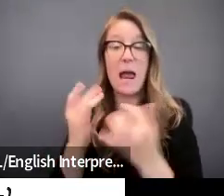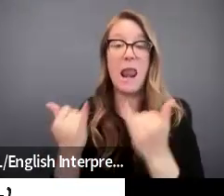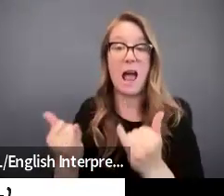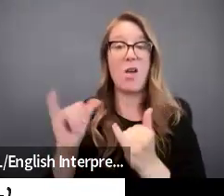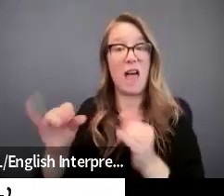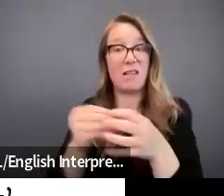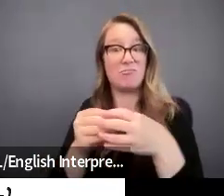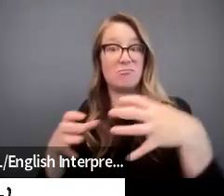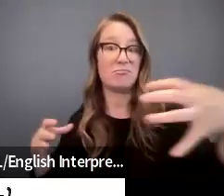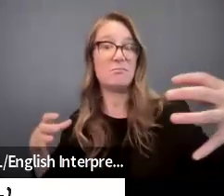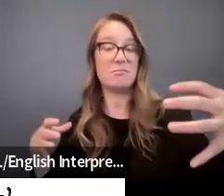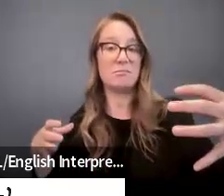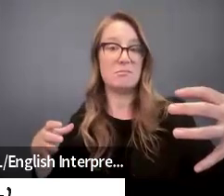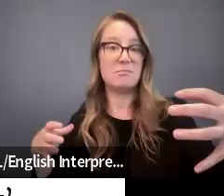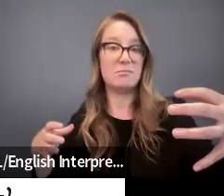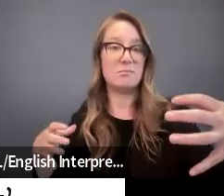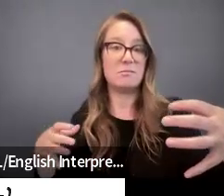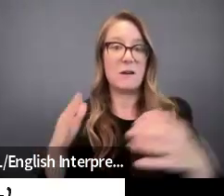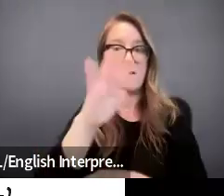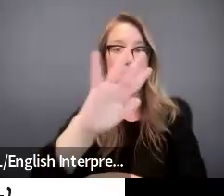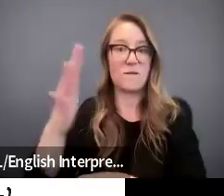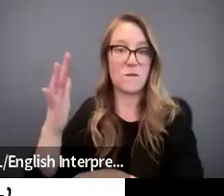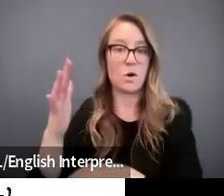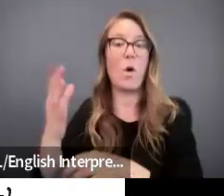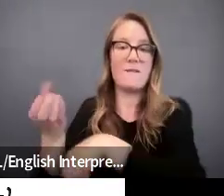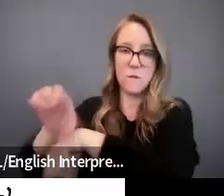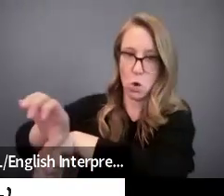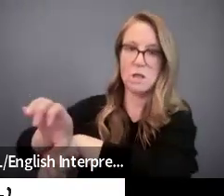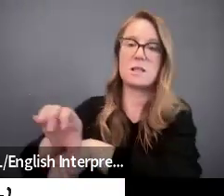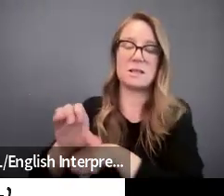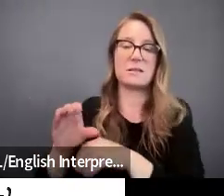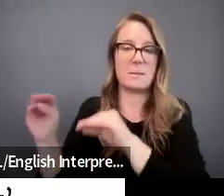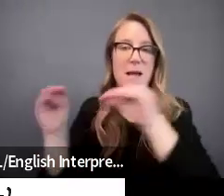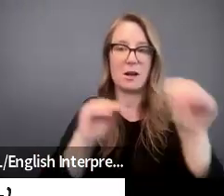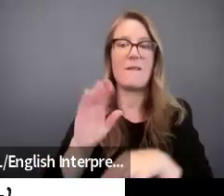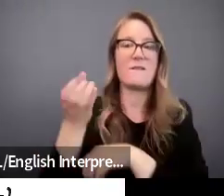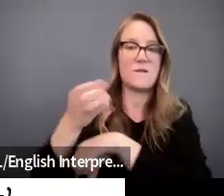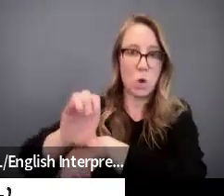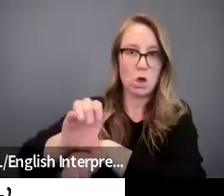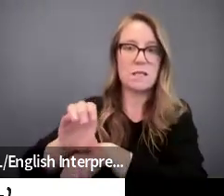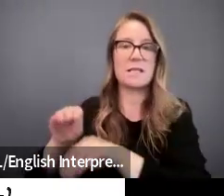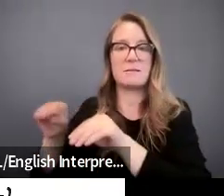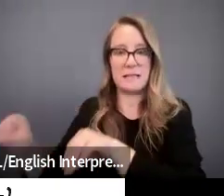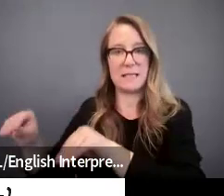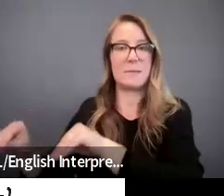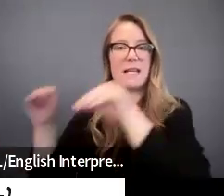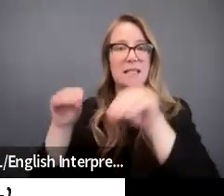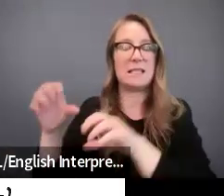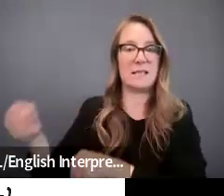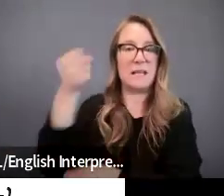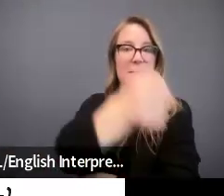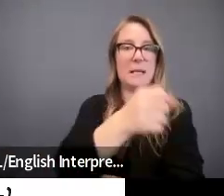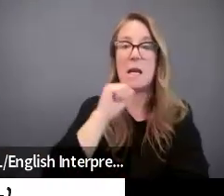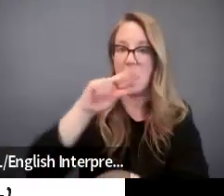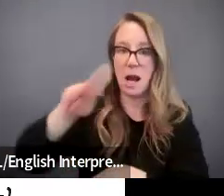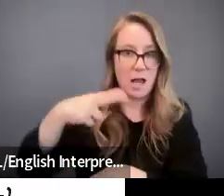expands migration to forced migration or forced displacement, which is not